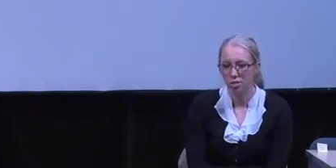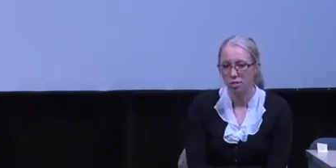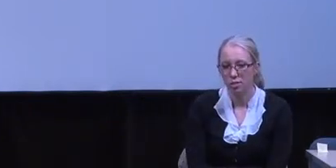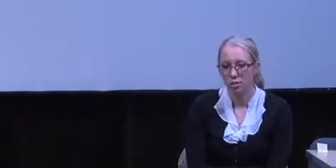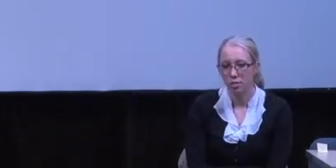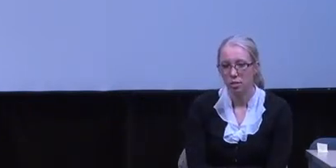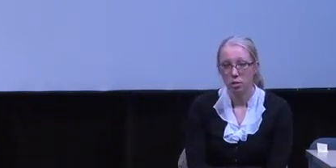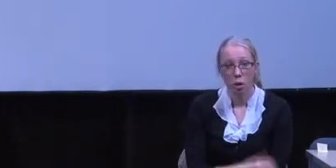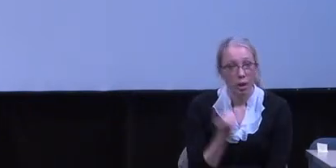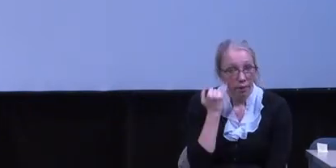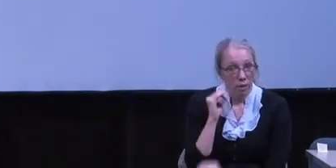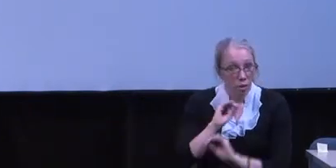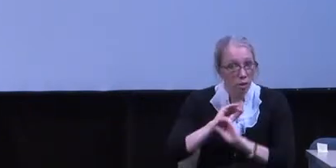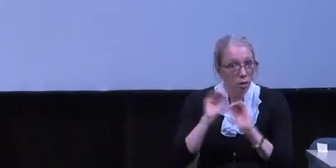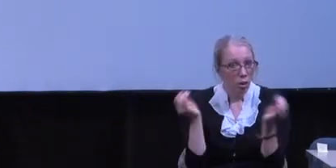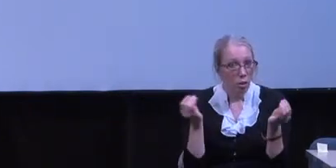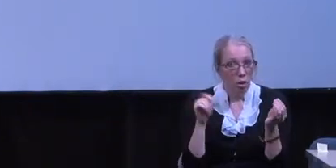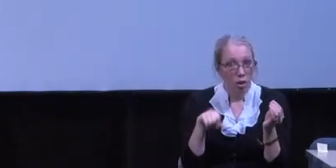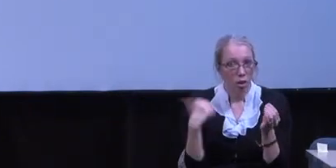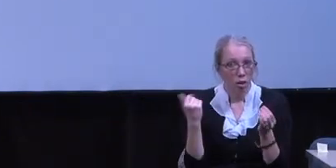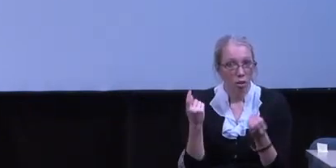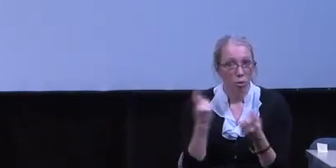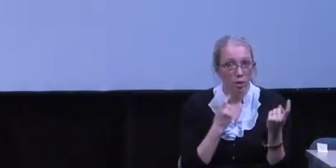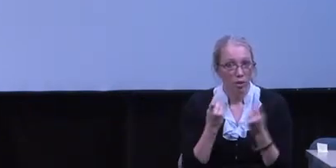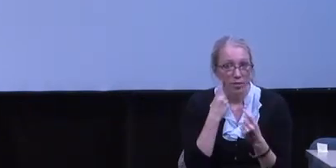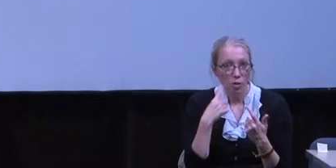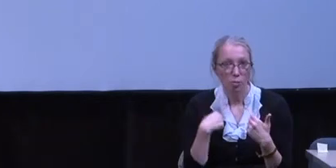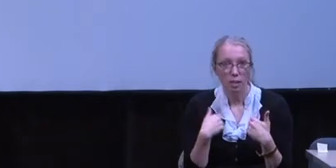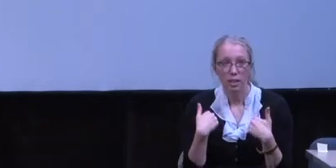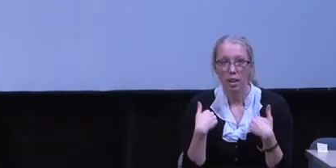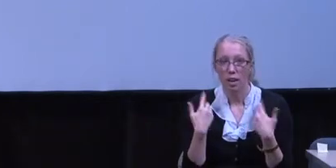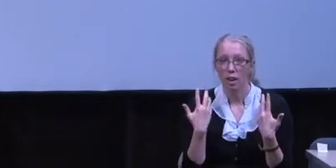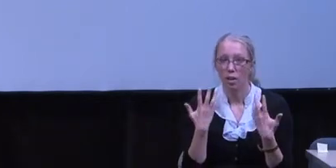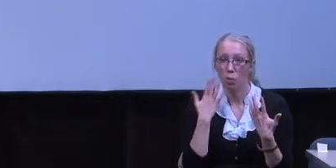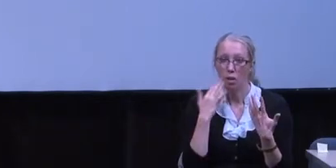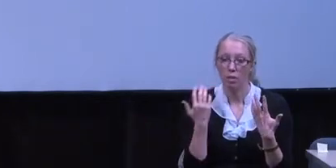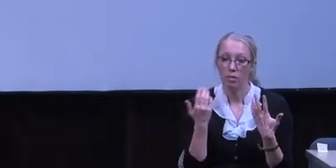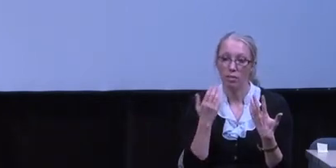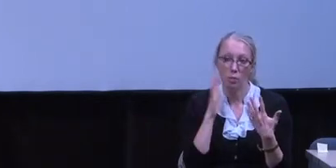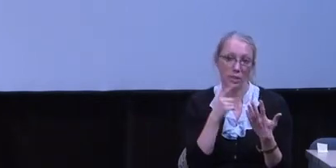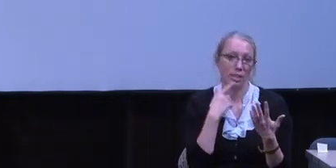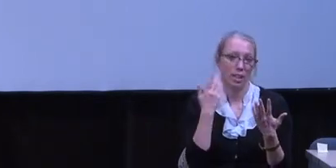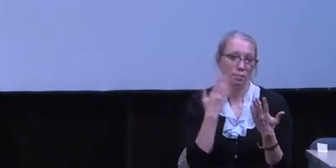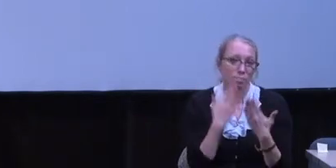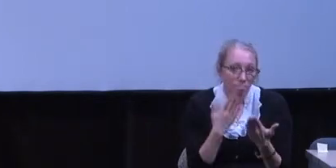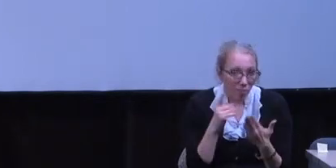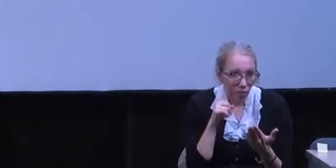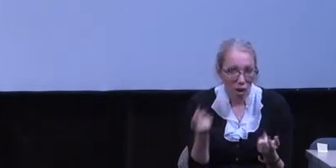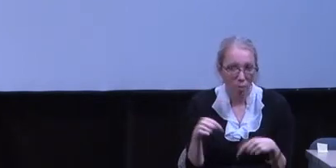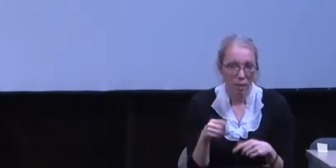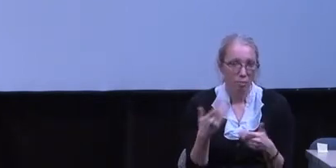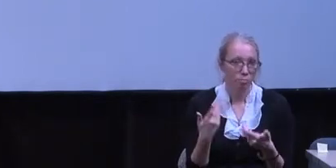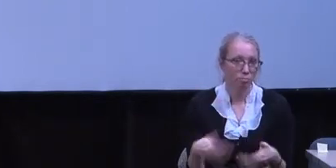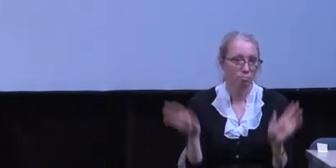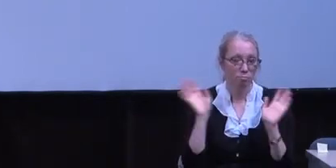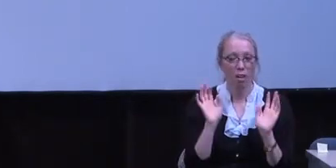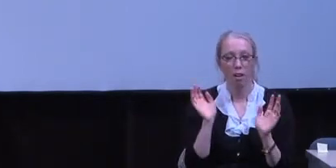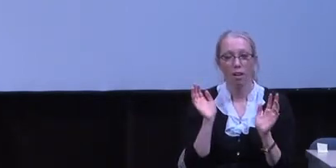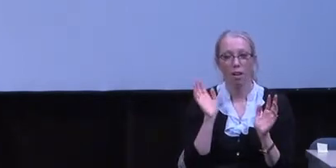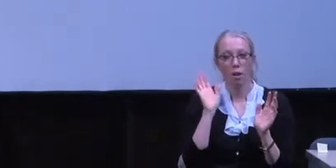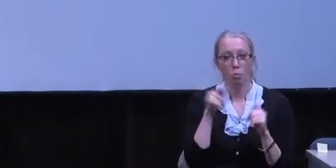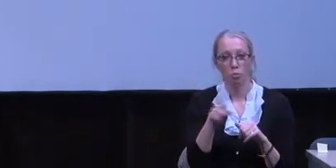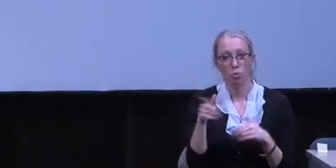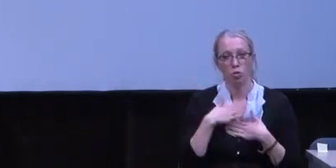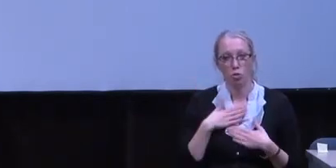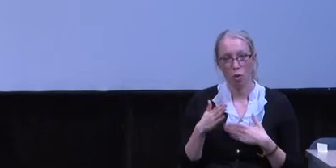And if you guys don't have any more questions for me, I just wanted to take my time and say thank you for coming out today. I hope you guys enjoy